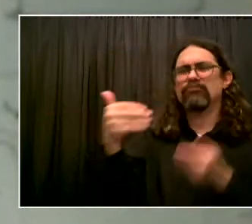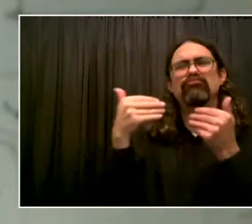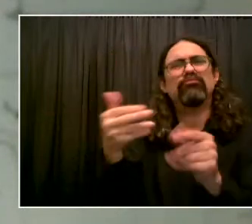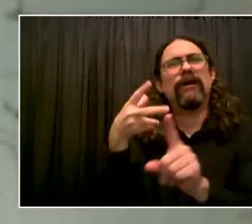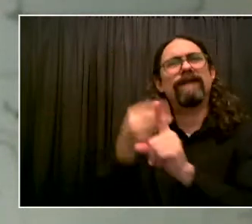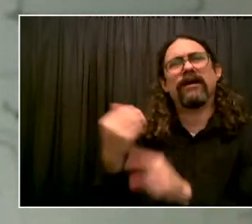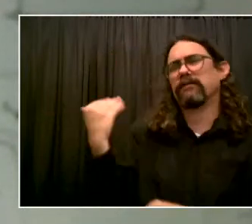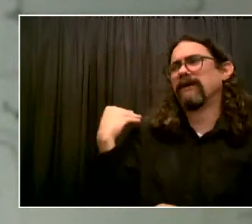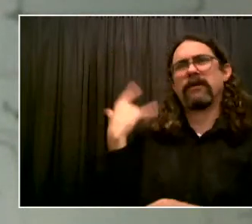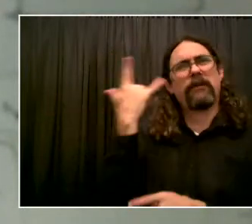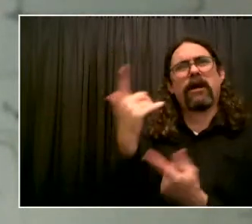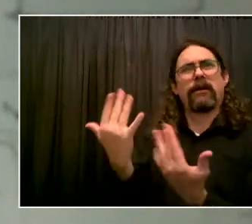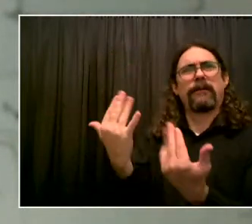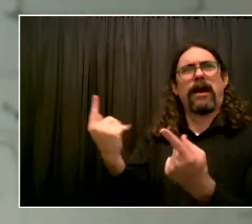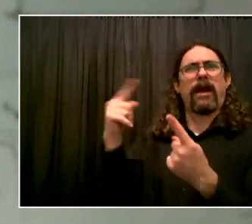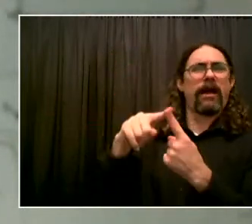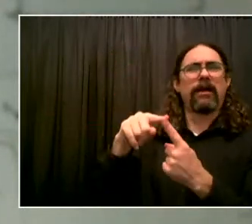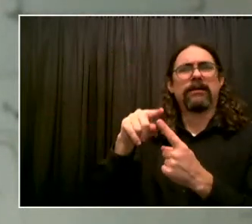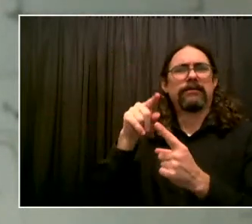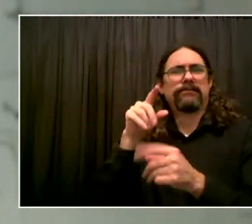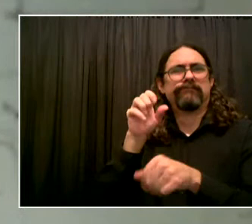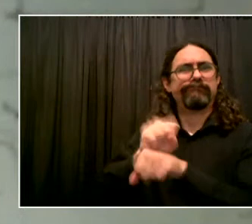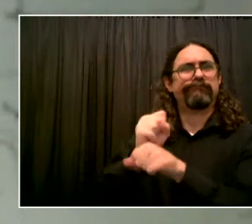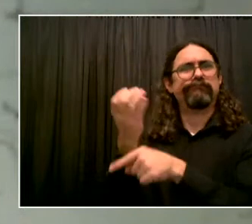to? I was just waiting for that."